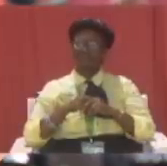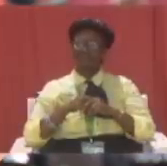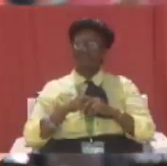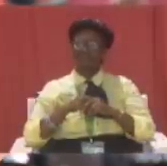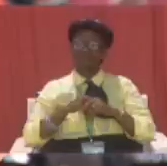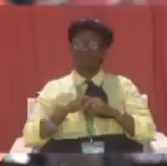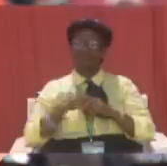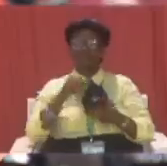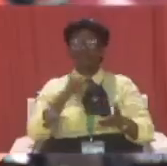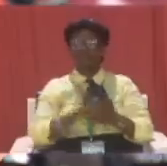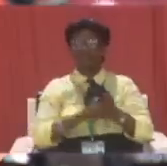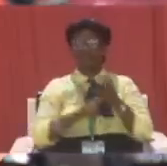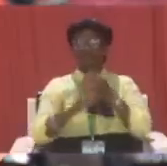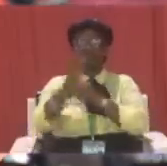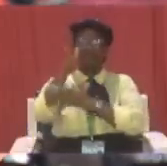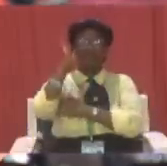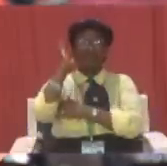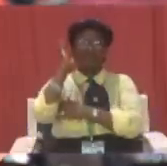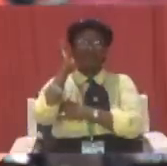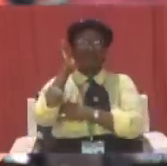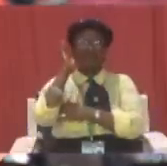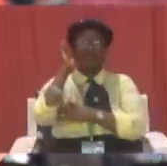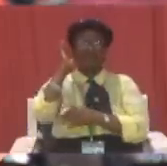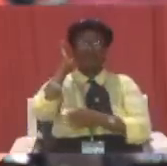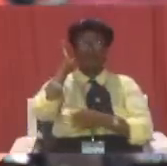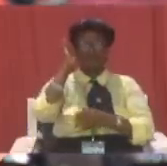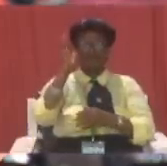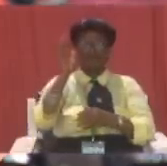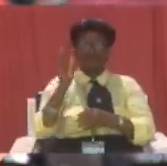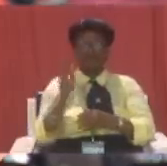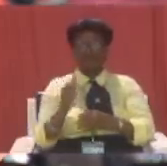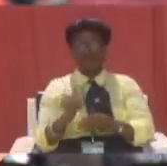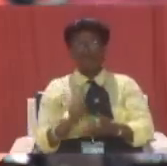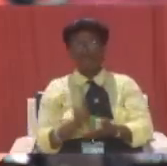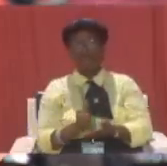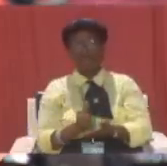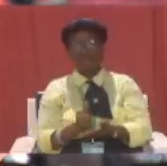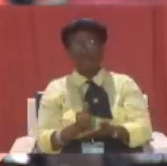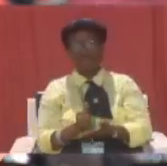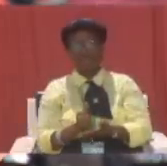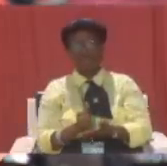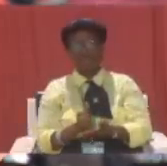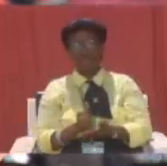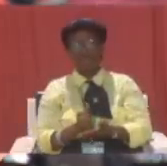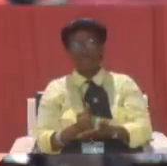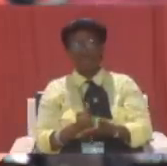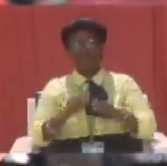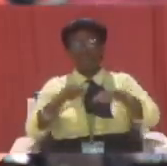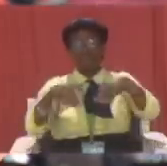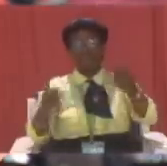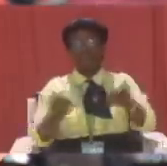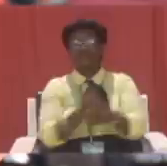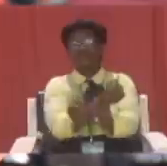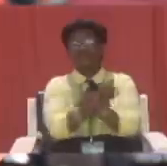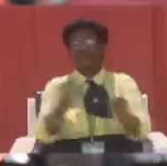That God will help you to bring salvation to every member of your family,